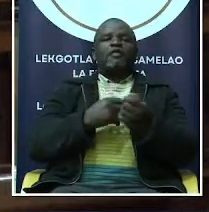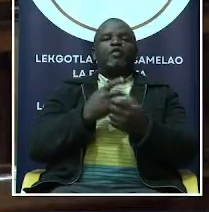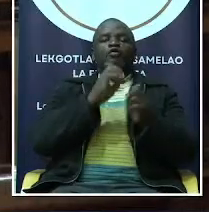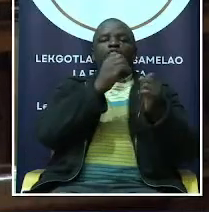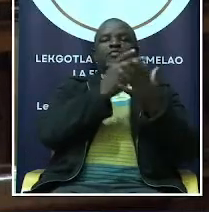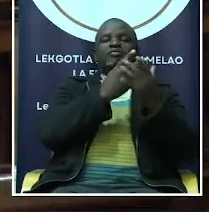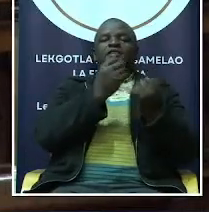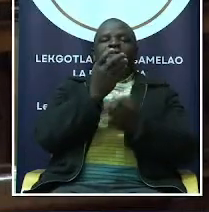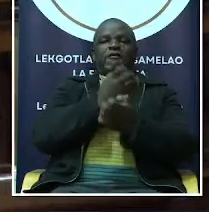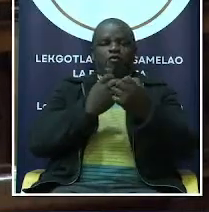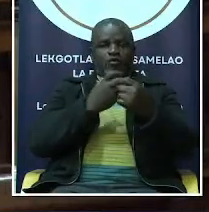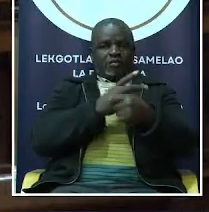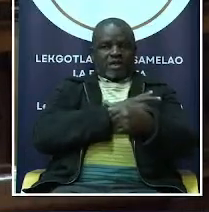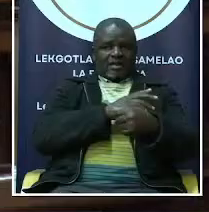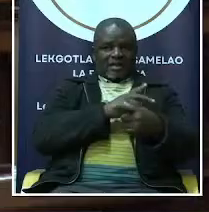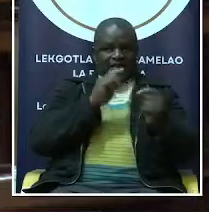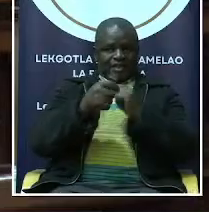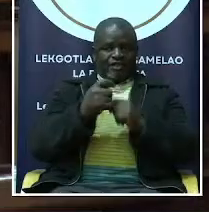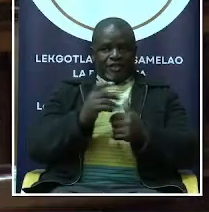transformation.